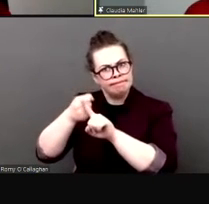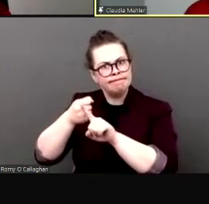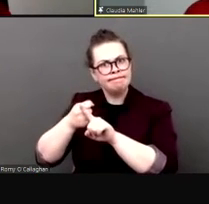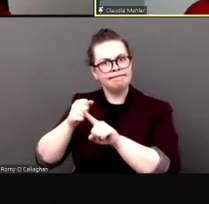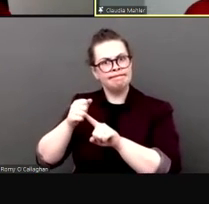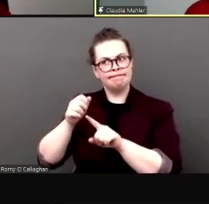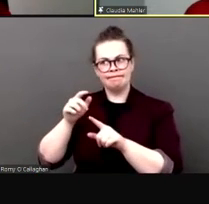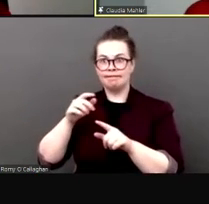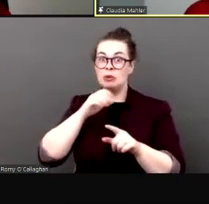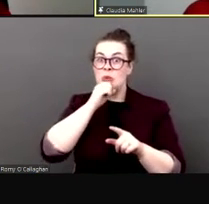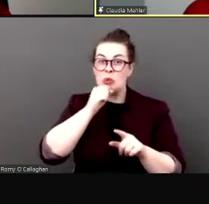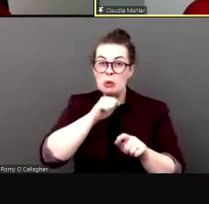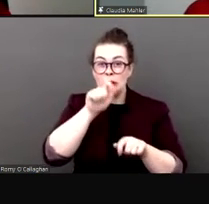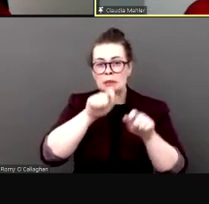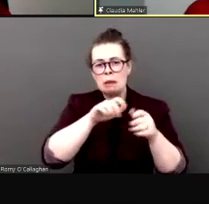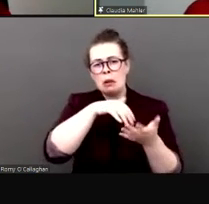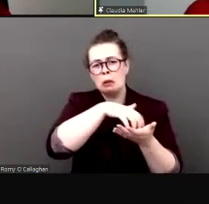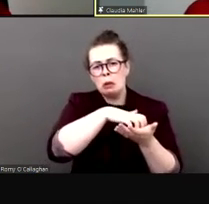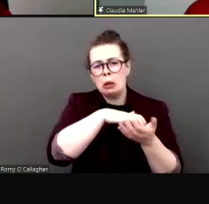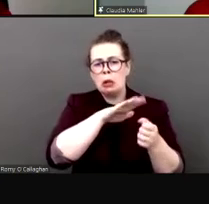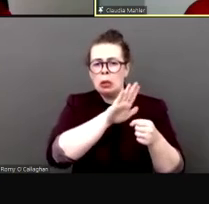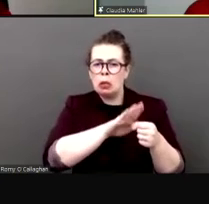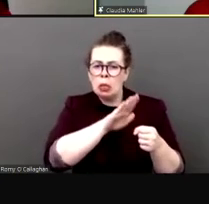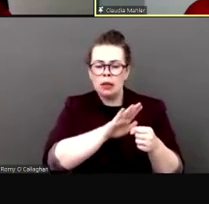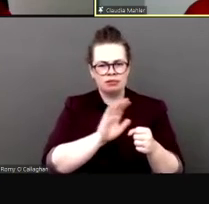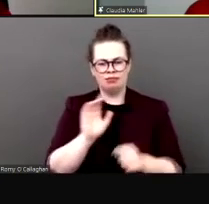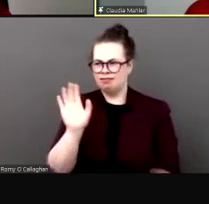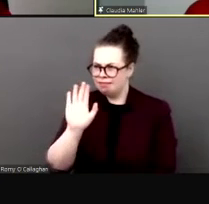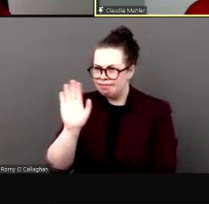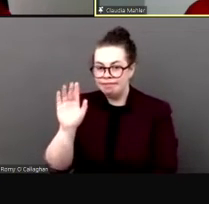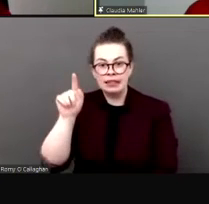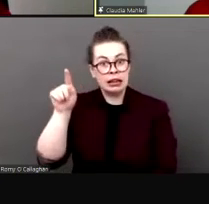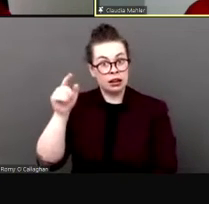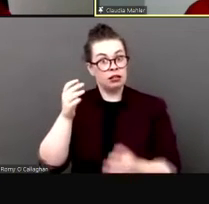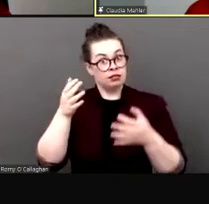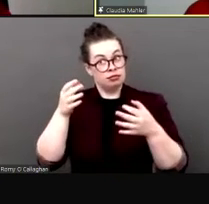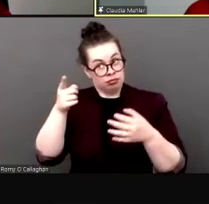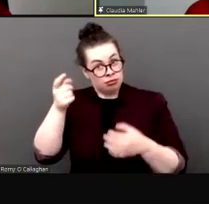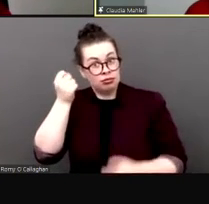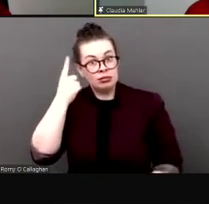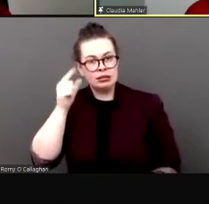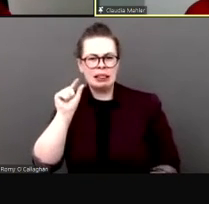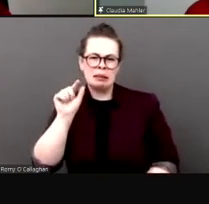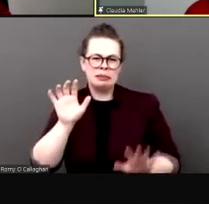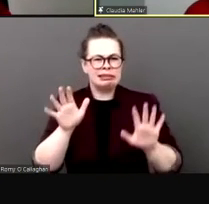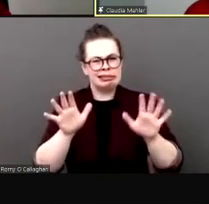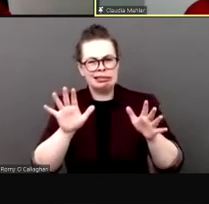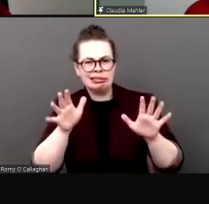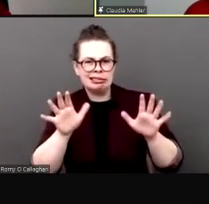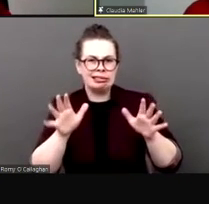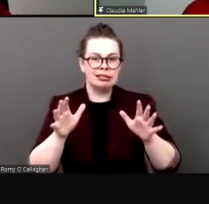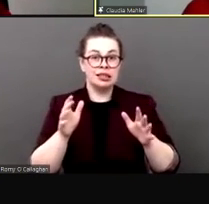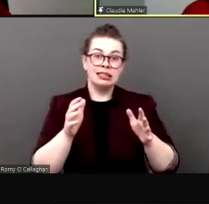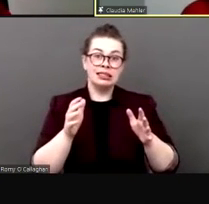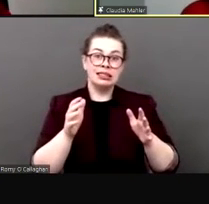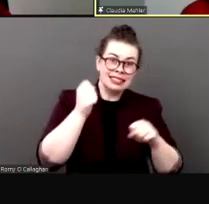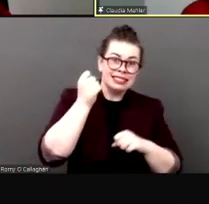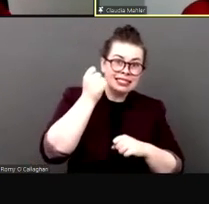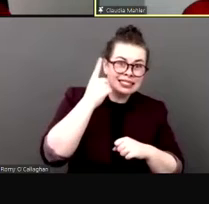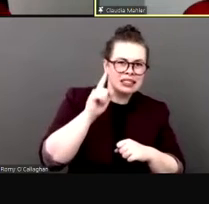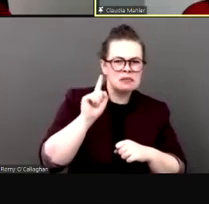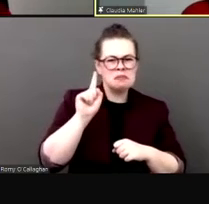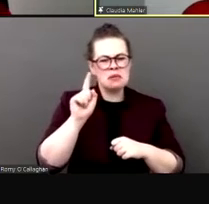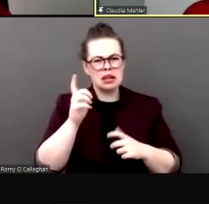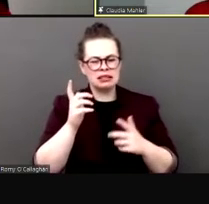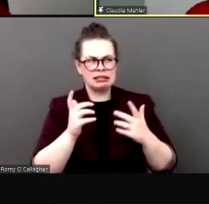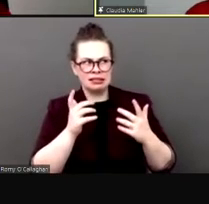images of older persons. And still we see CRPD did also trigger